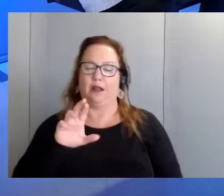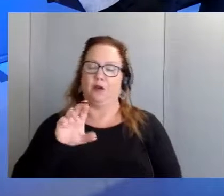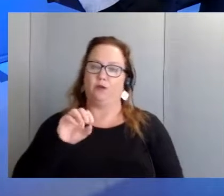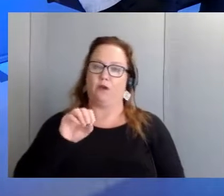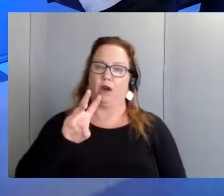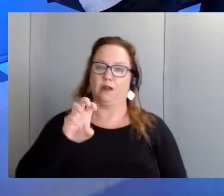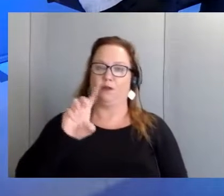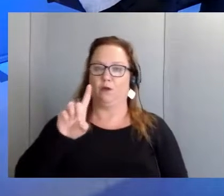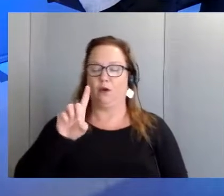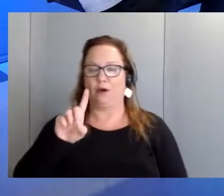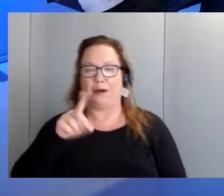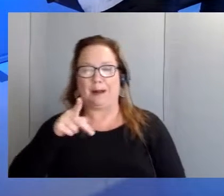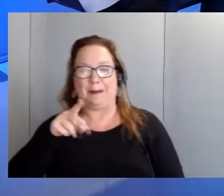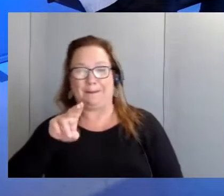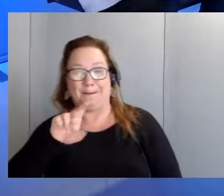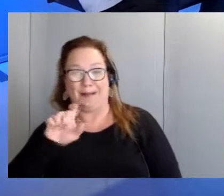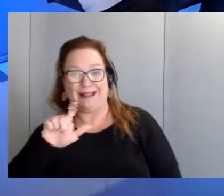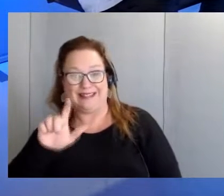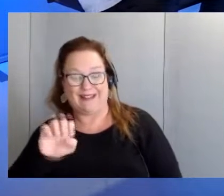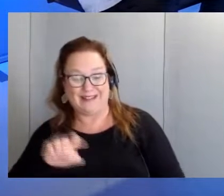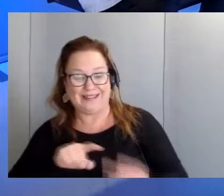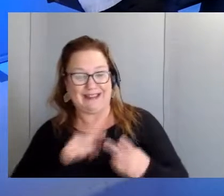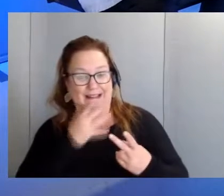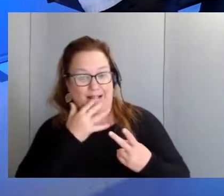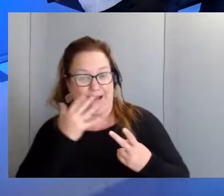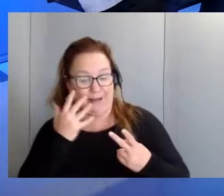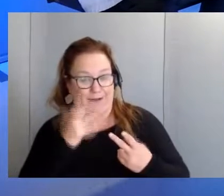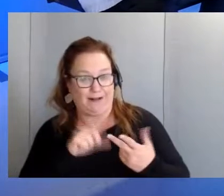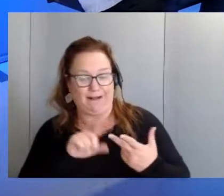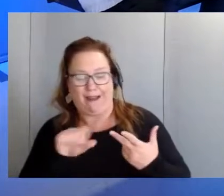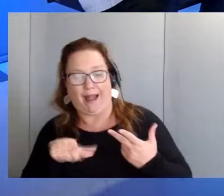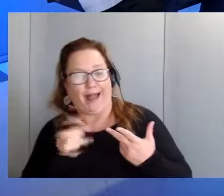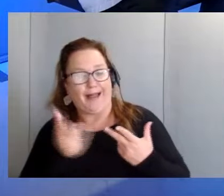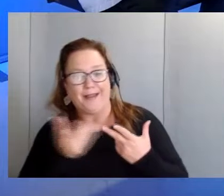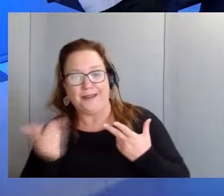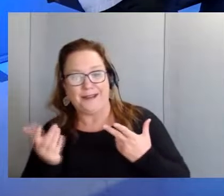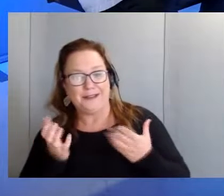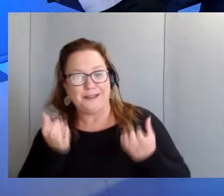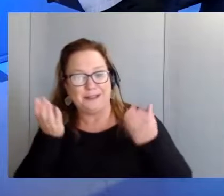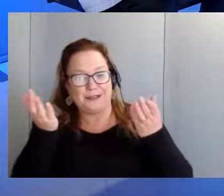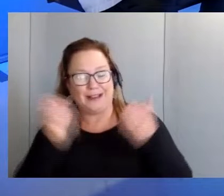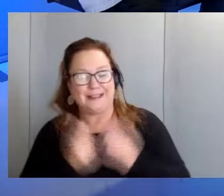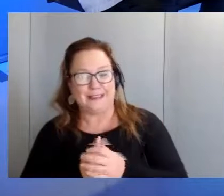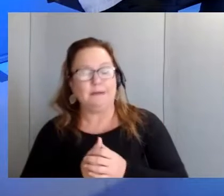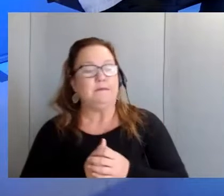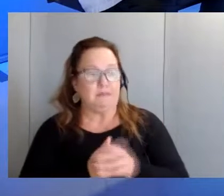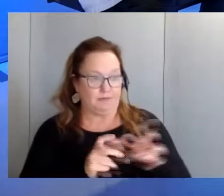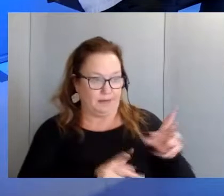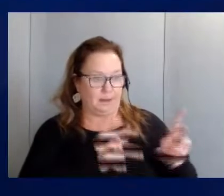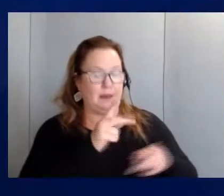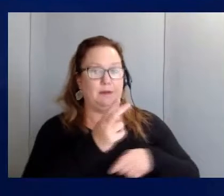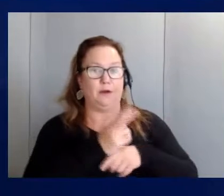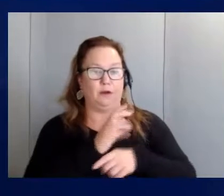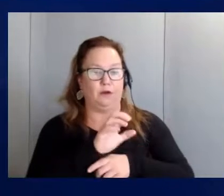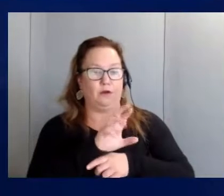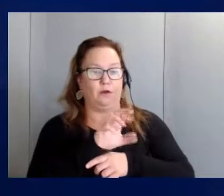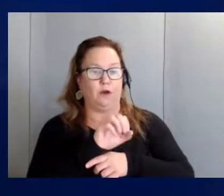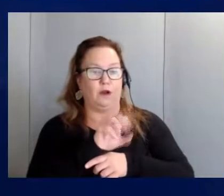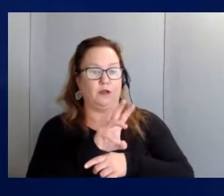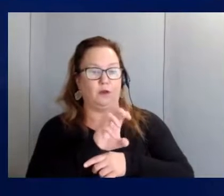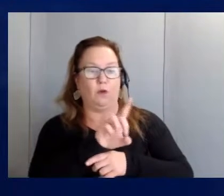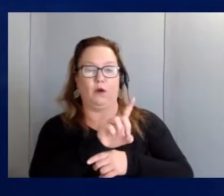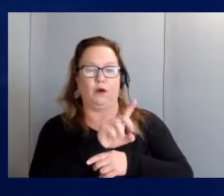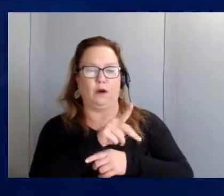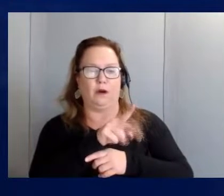coloring and the different things? Are those things that help? Are there other things that you might suggest? So people do use crossword puzzles. There's some sort of